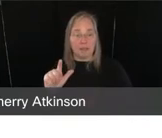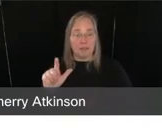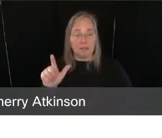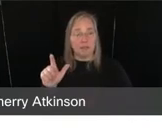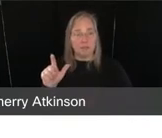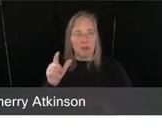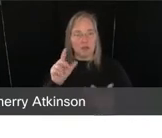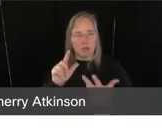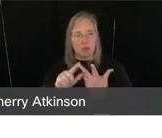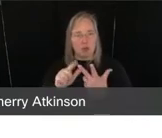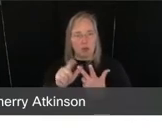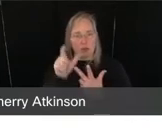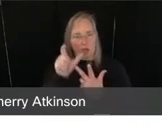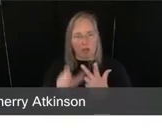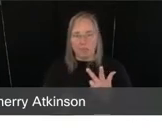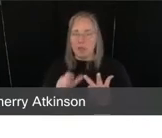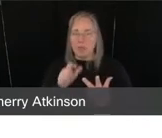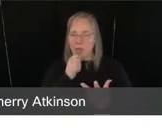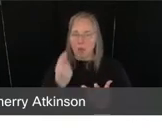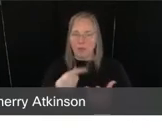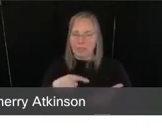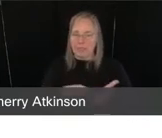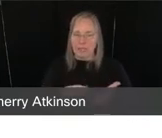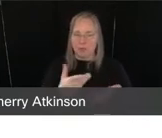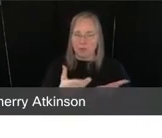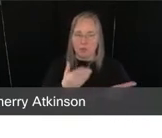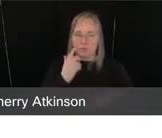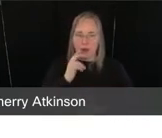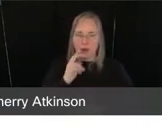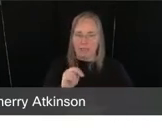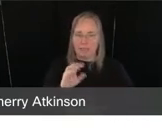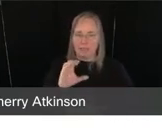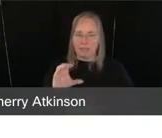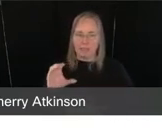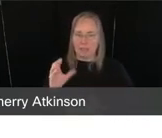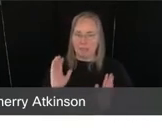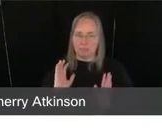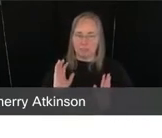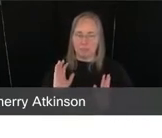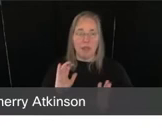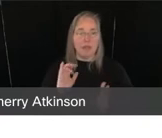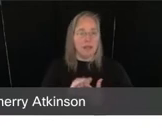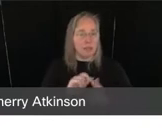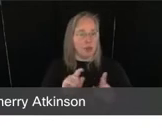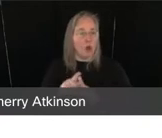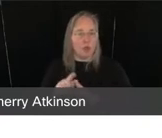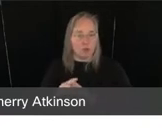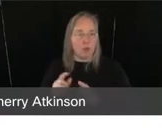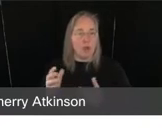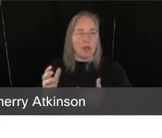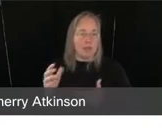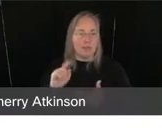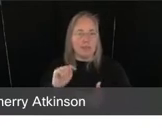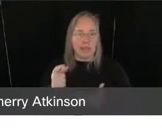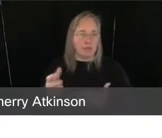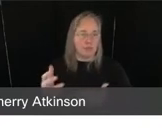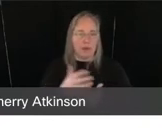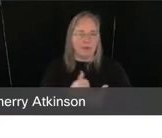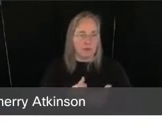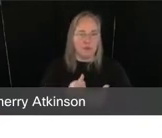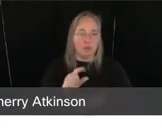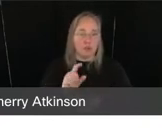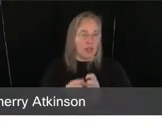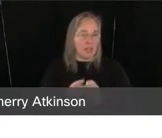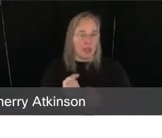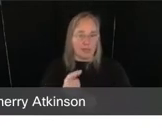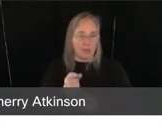it's not just debt service for NCC, it's also tax revenues collected change every year. Debt service on other projects